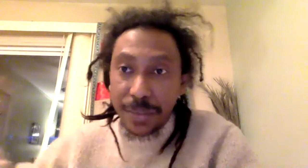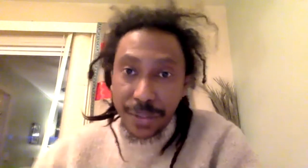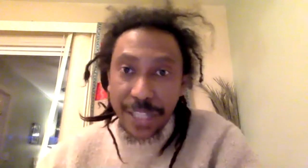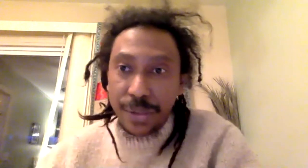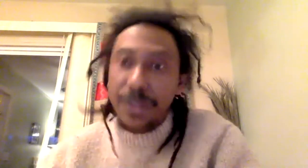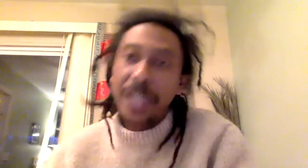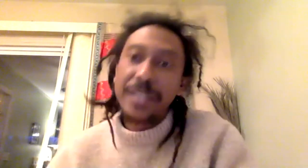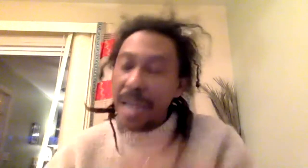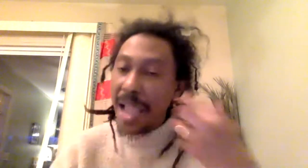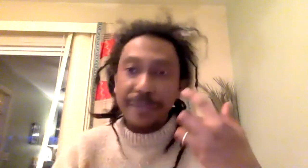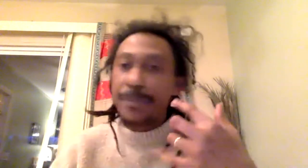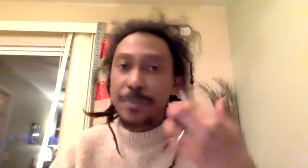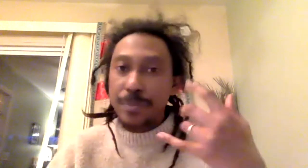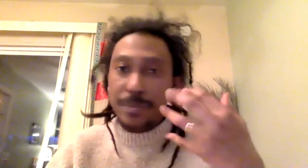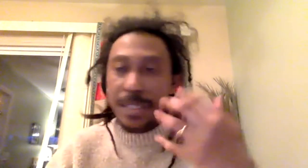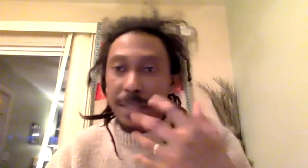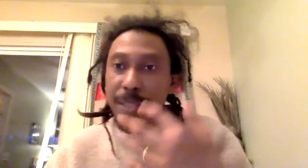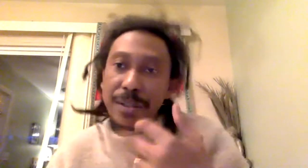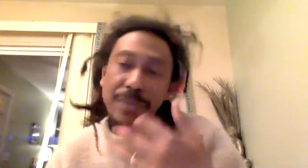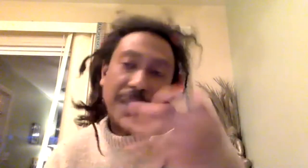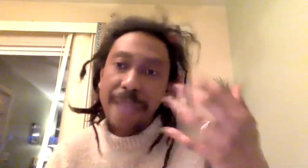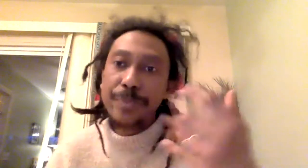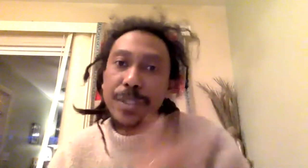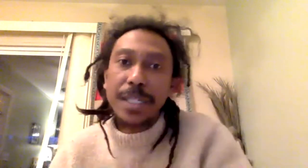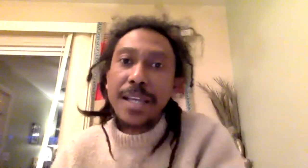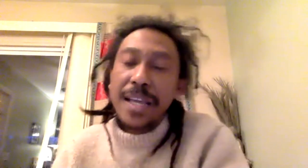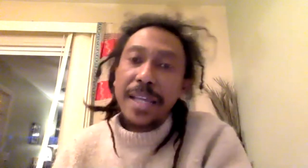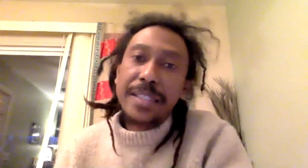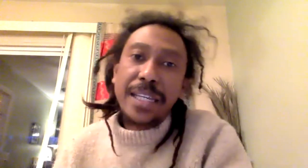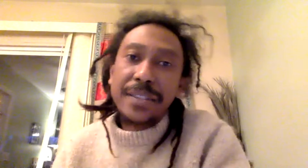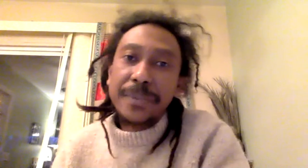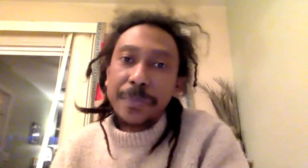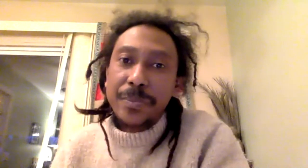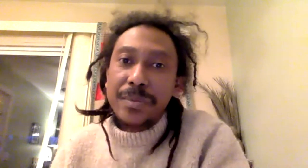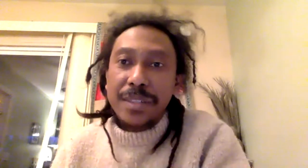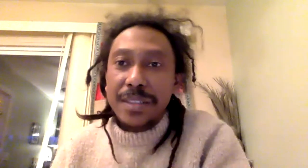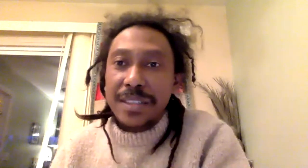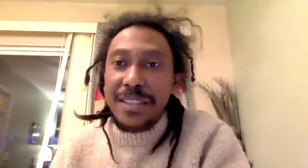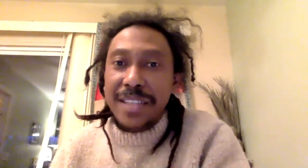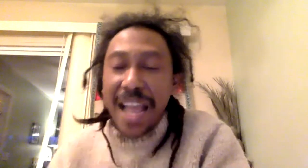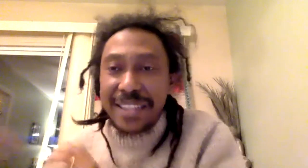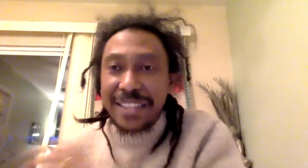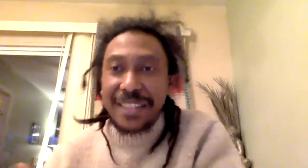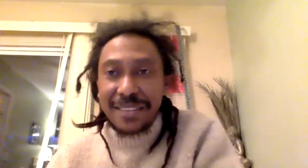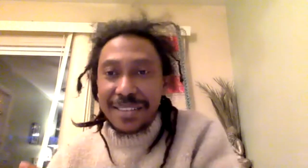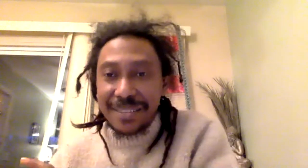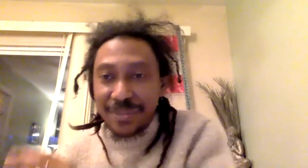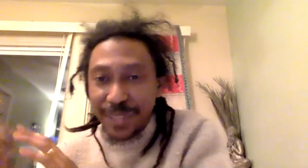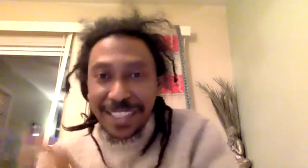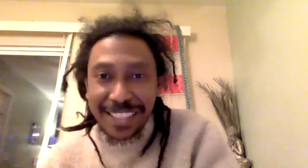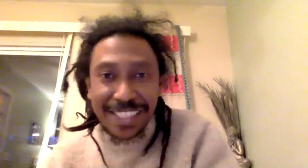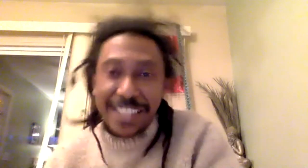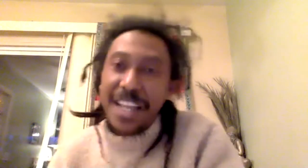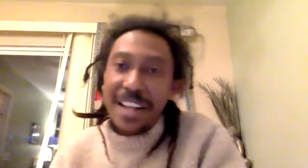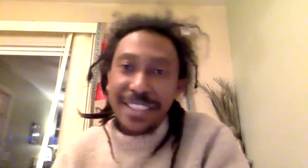direct on radio and live, a little bit of live music. And then that